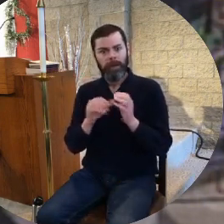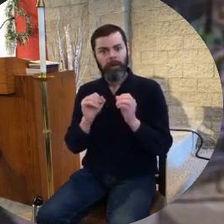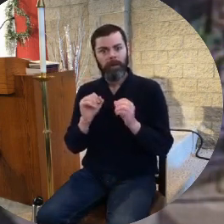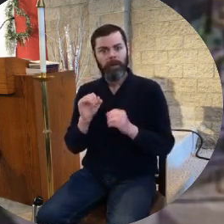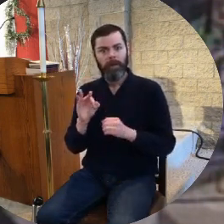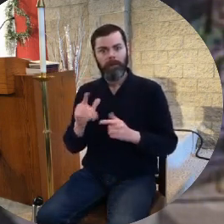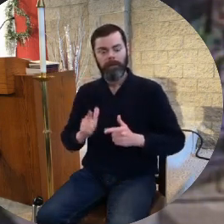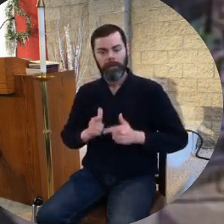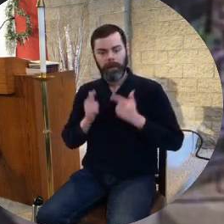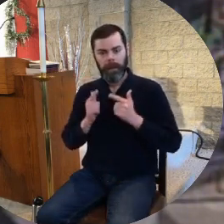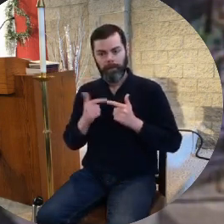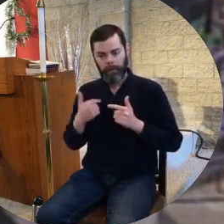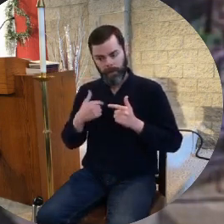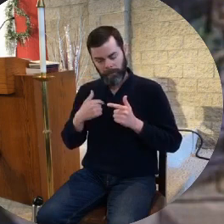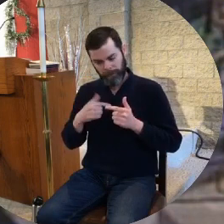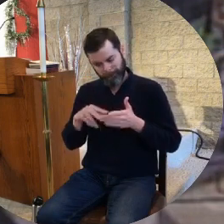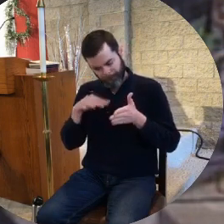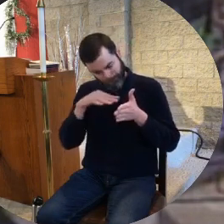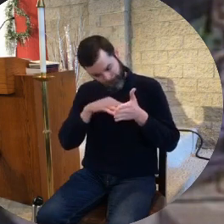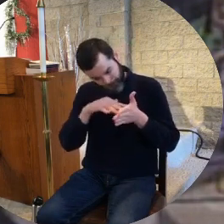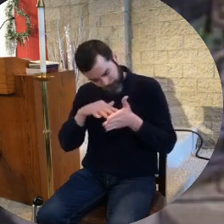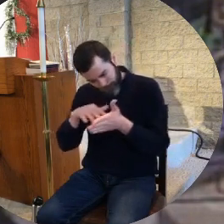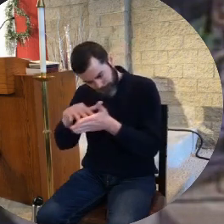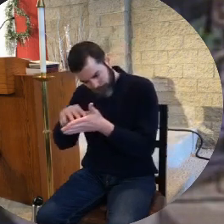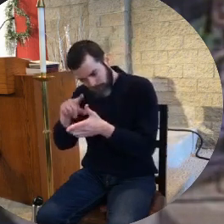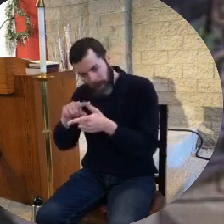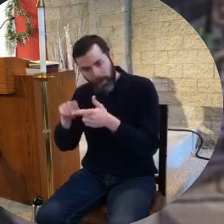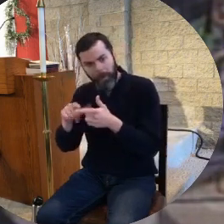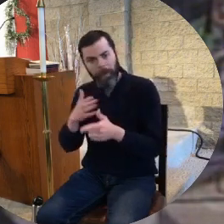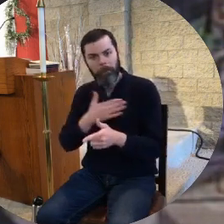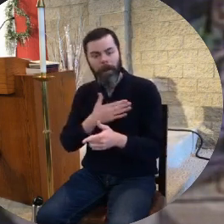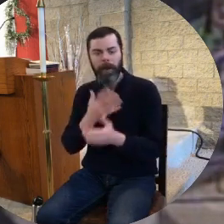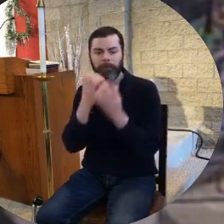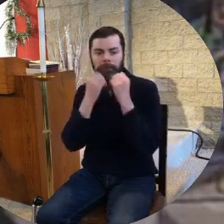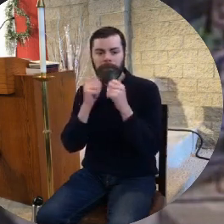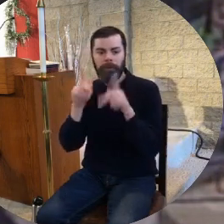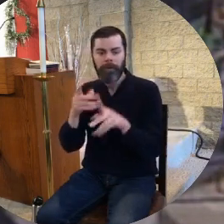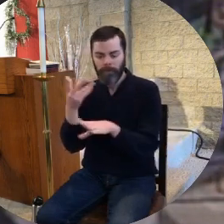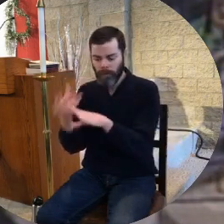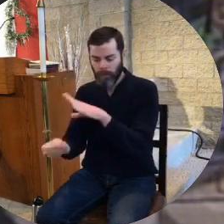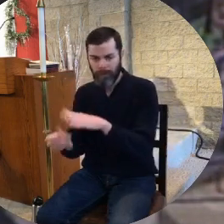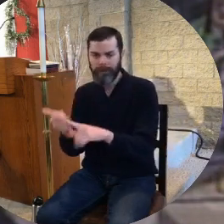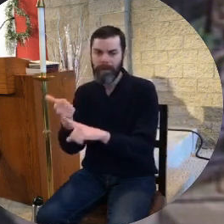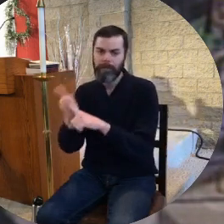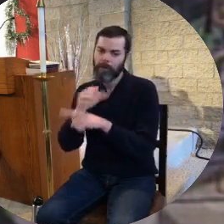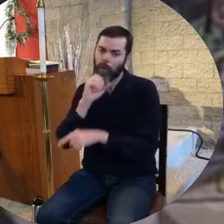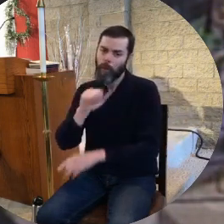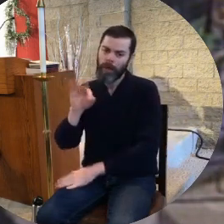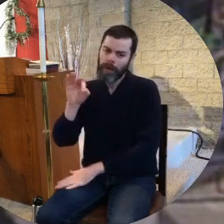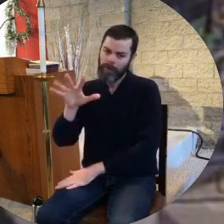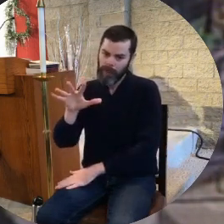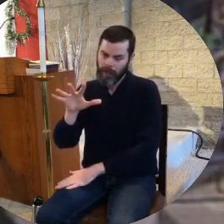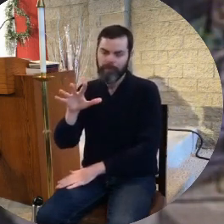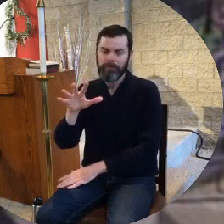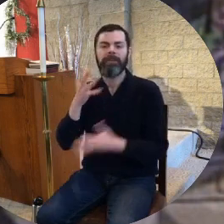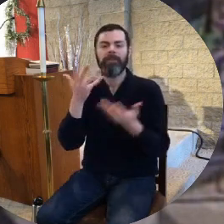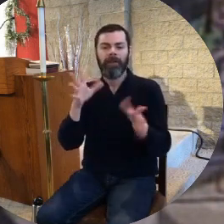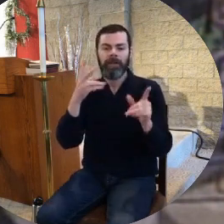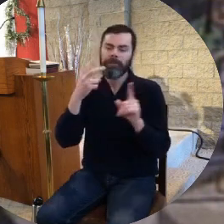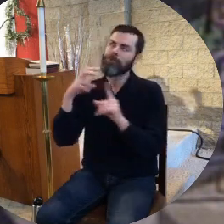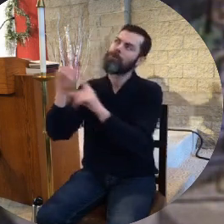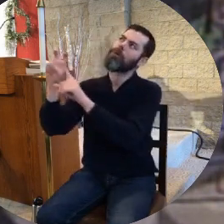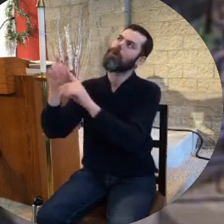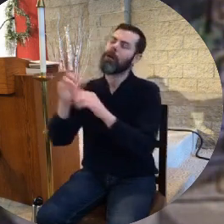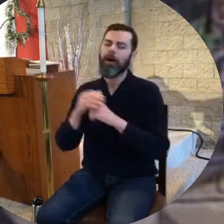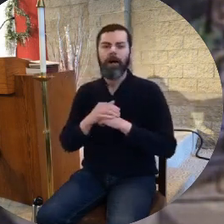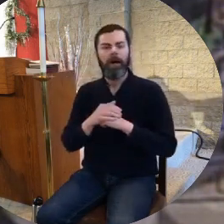makes his transition. And suddenly, well, it wasn't suddenly, he was 95 and had been ill. But he made his transition, and I thought, you